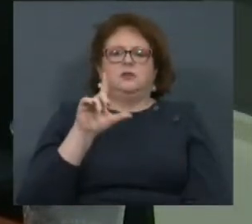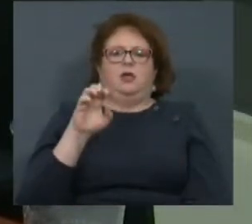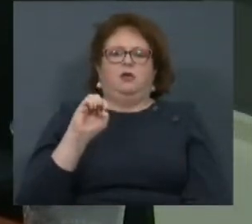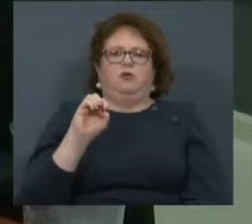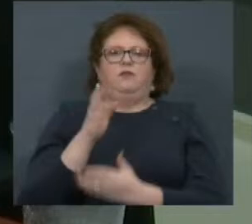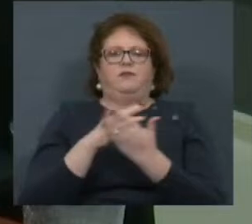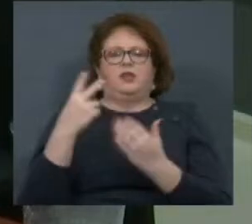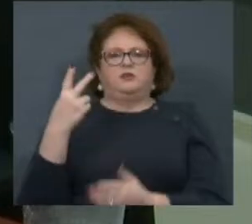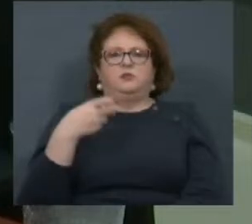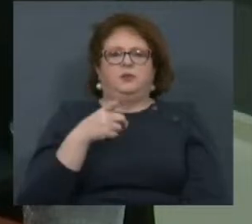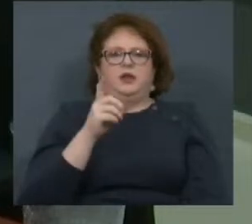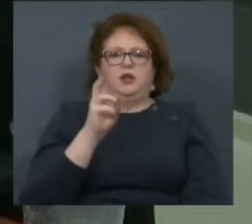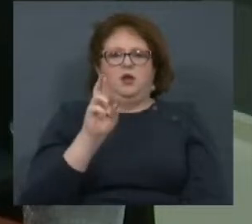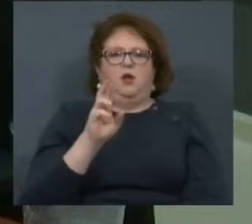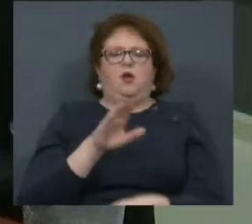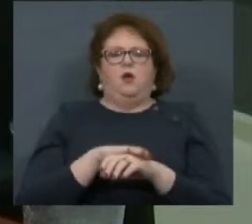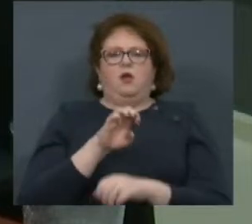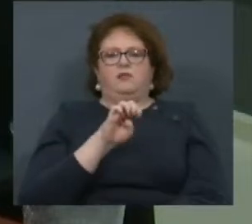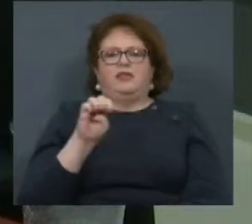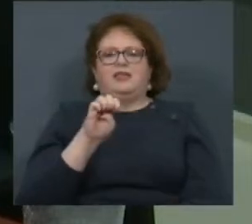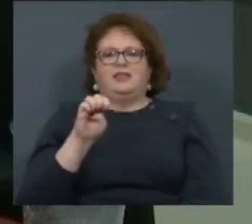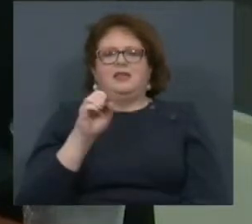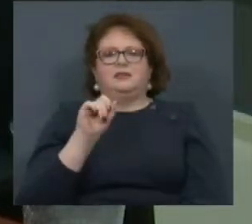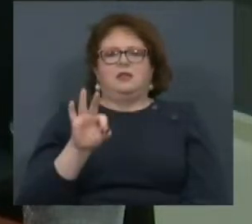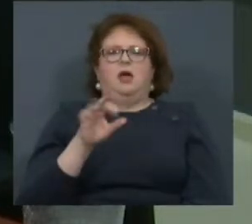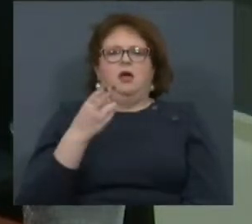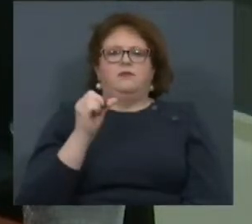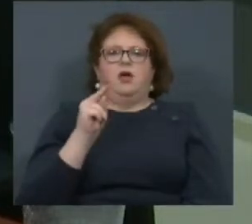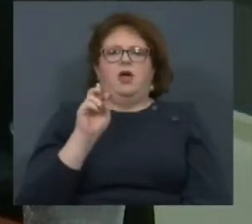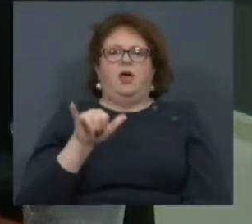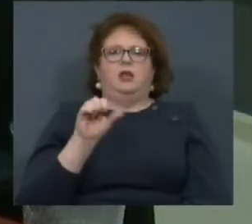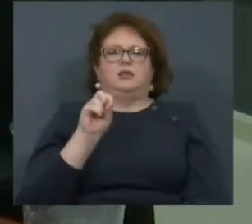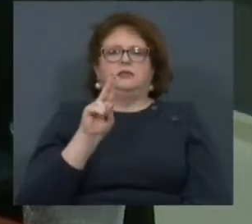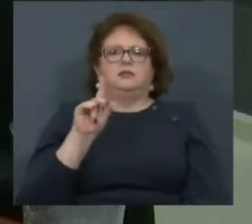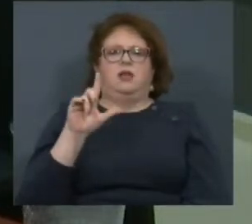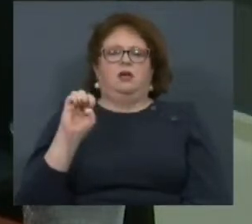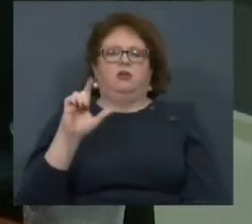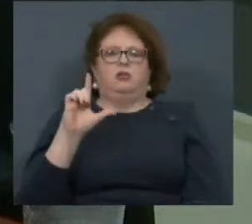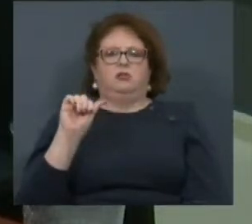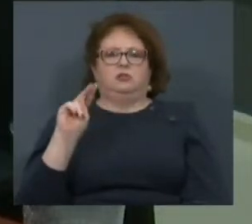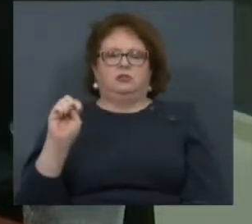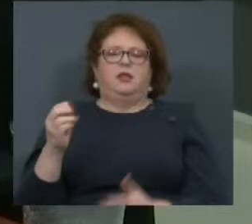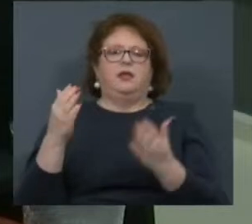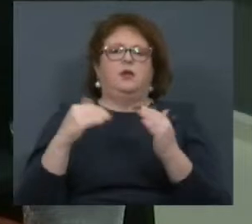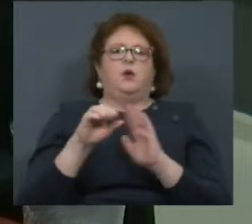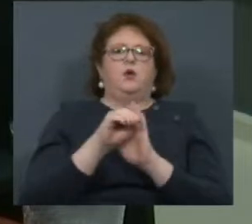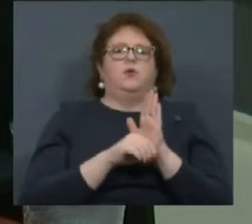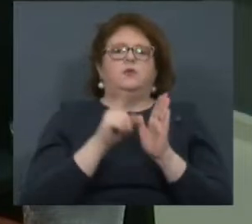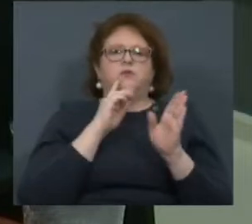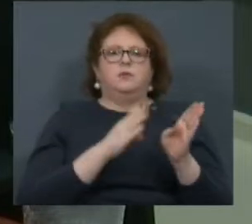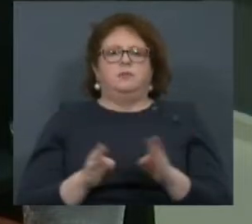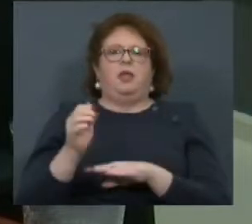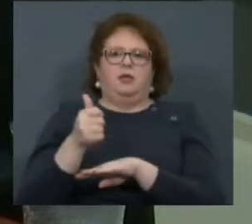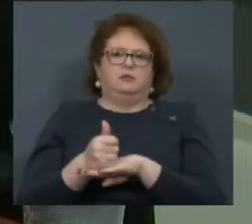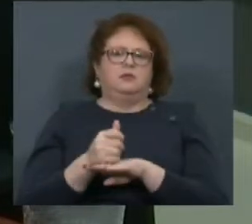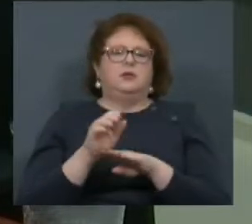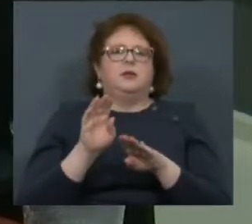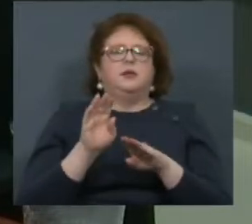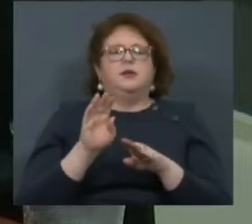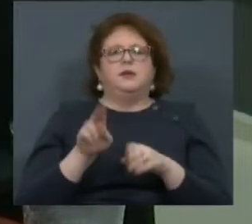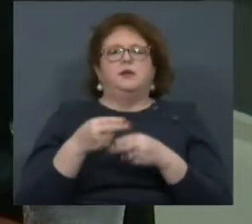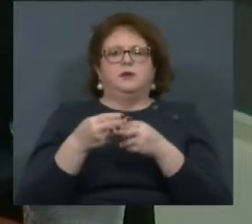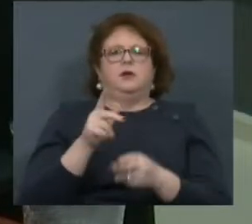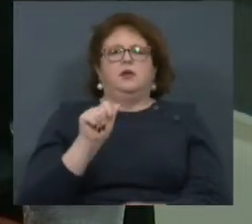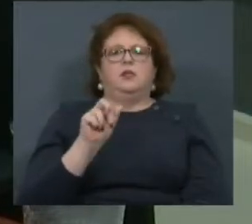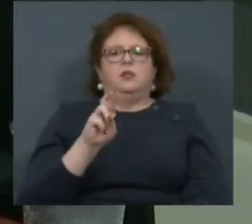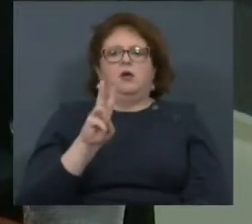PDR, located on the east side of Honeysuckle Lane. An ordinance approving a planned zoning development to establish a planned district residential titled